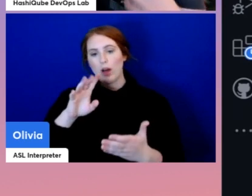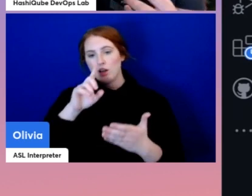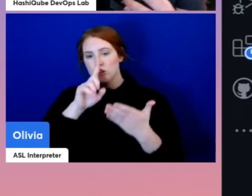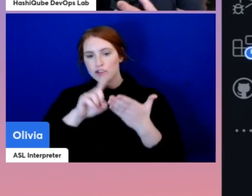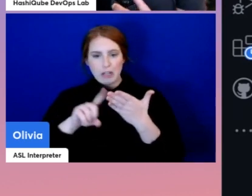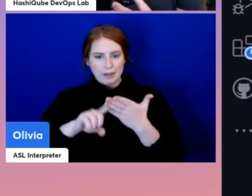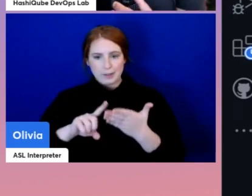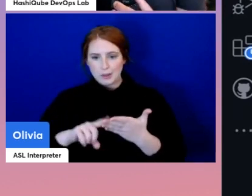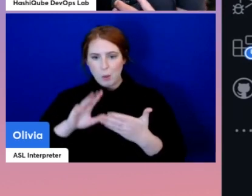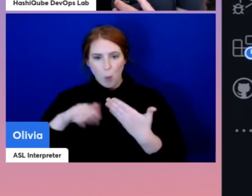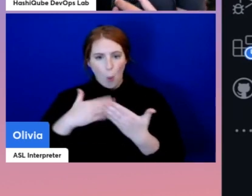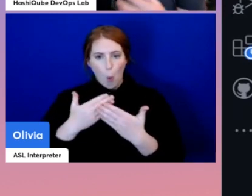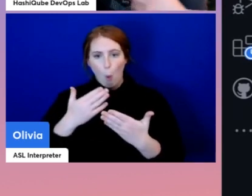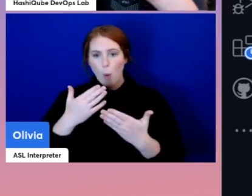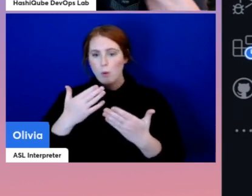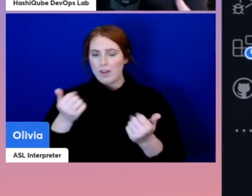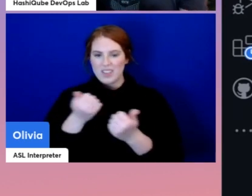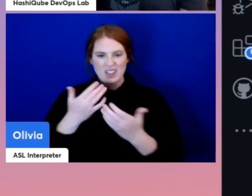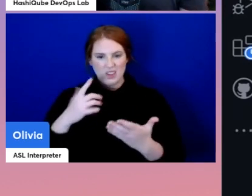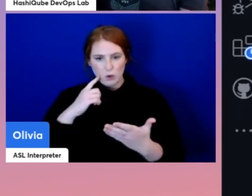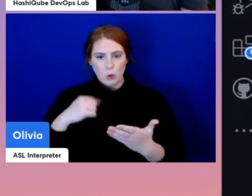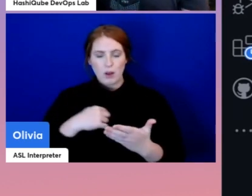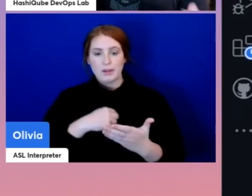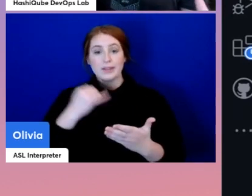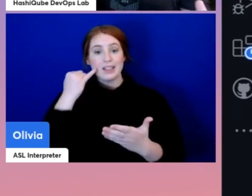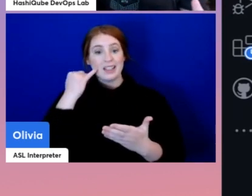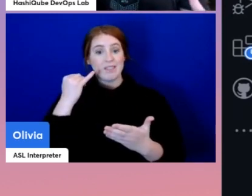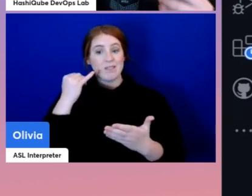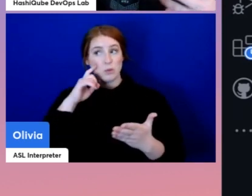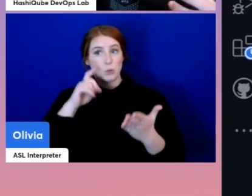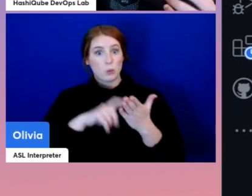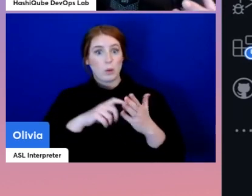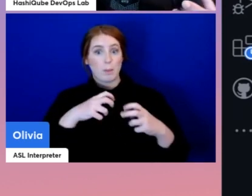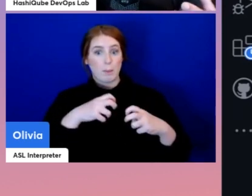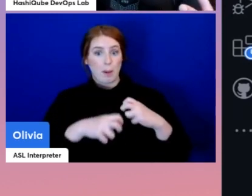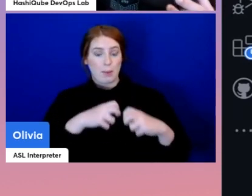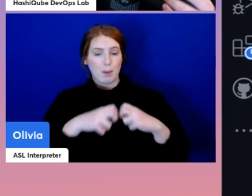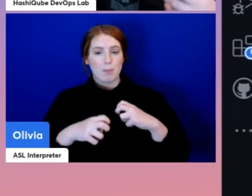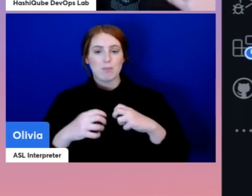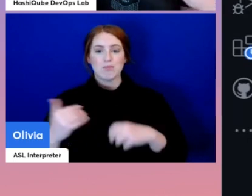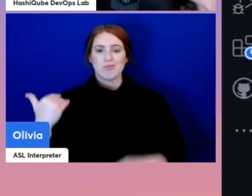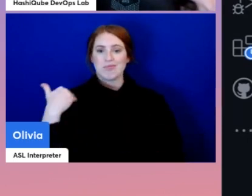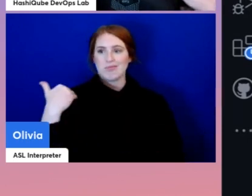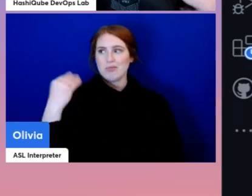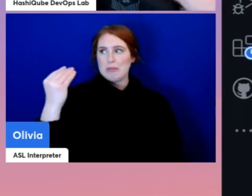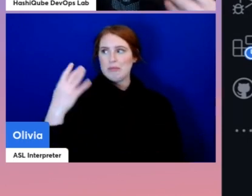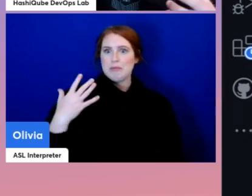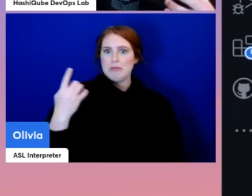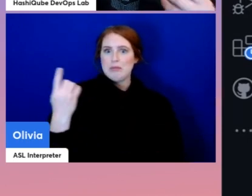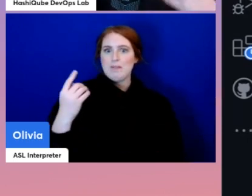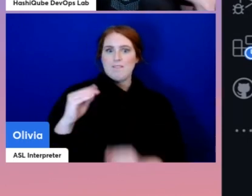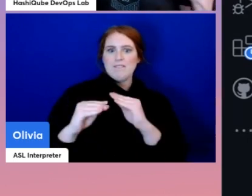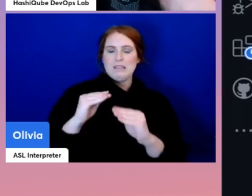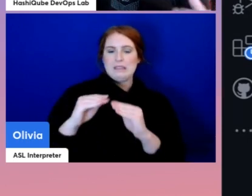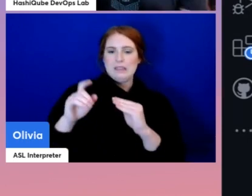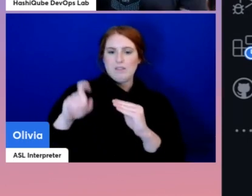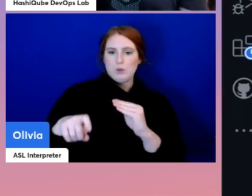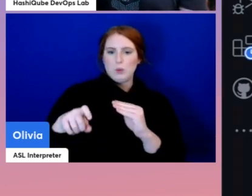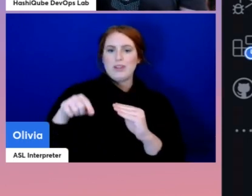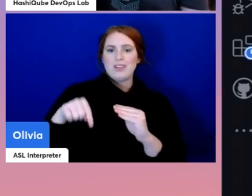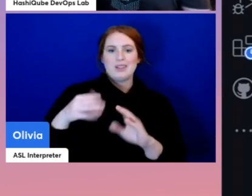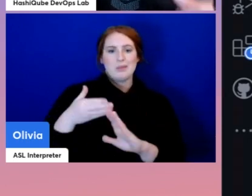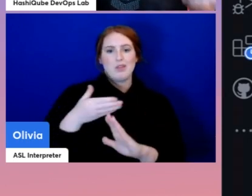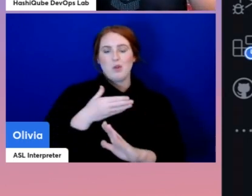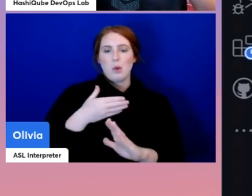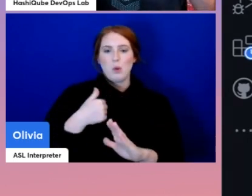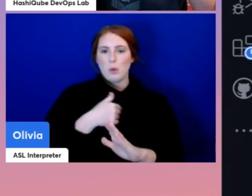then if it finds a problem for us, it will alert us to the fact that there's something that we need to fix. And this is even before we commit a single line